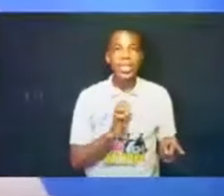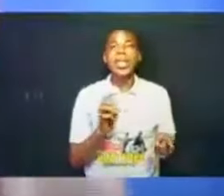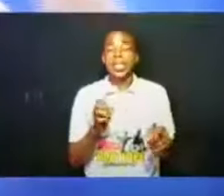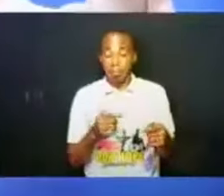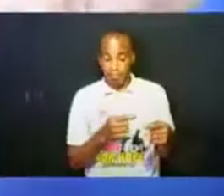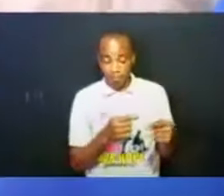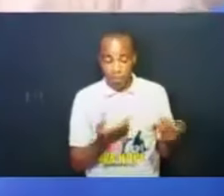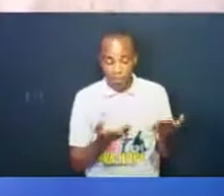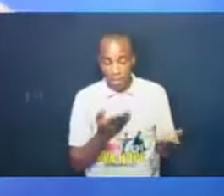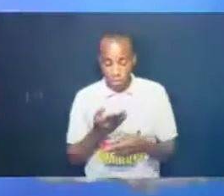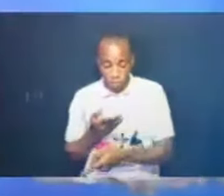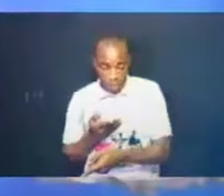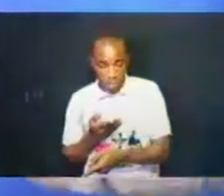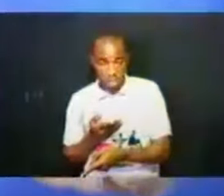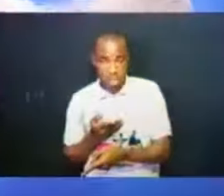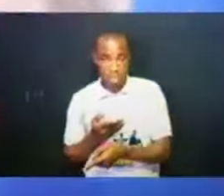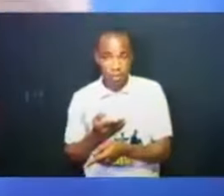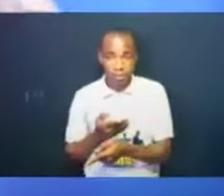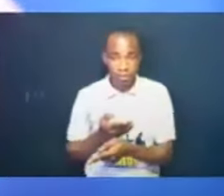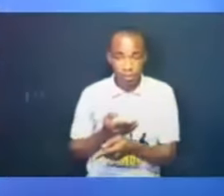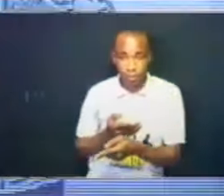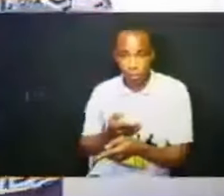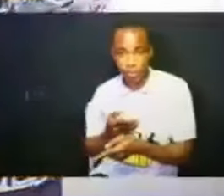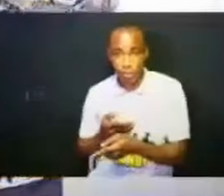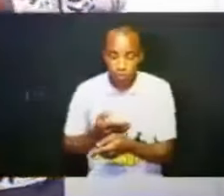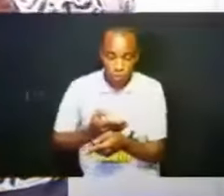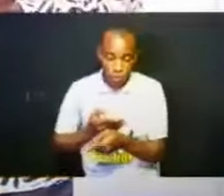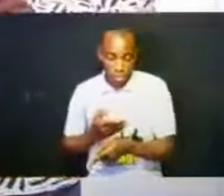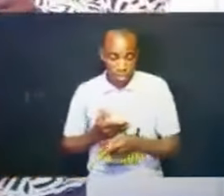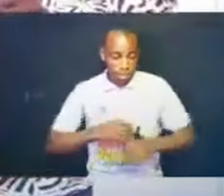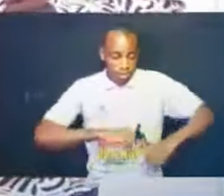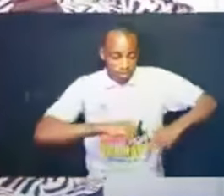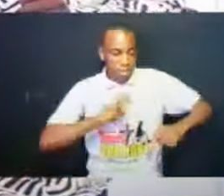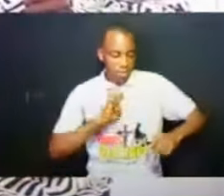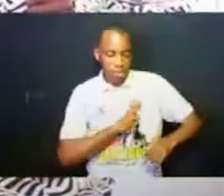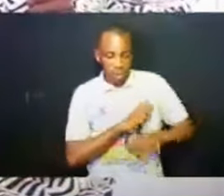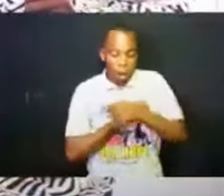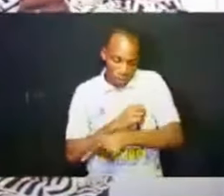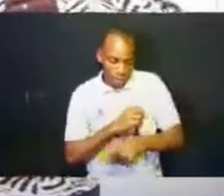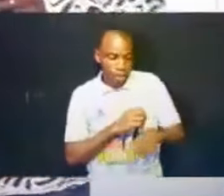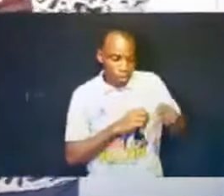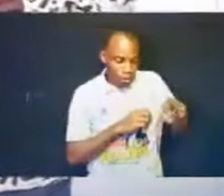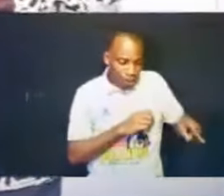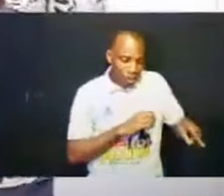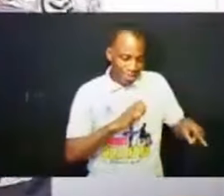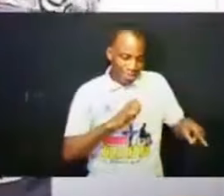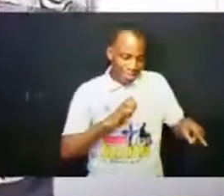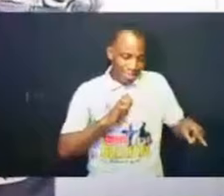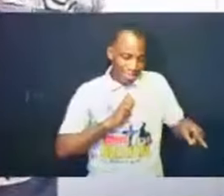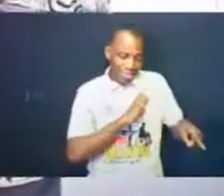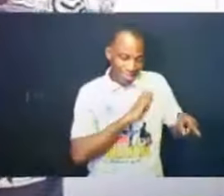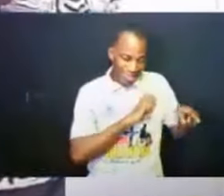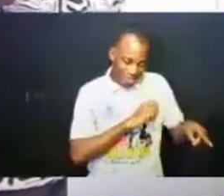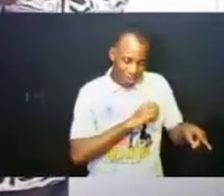church, and this elder did not come to church. So right after church, this elder who has some feeling